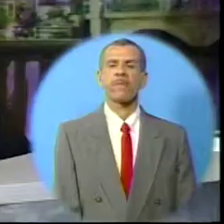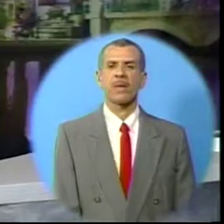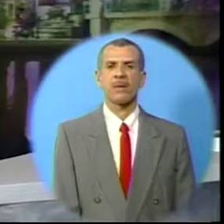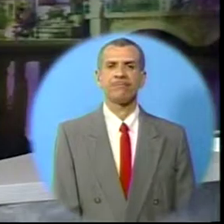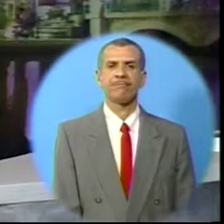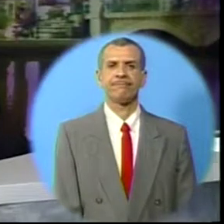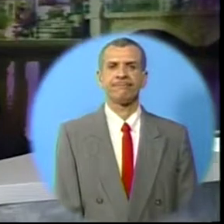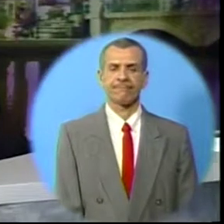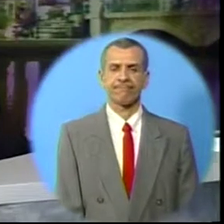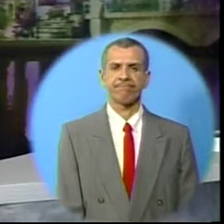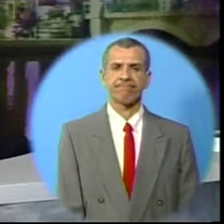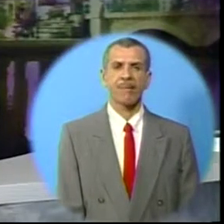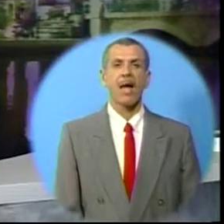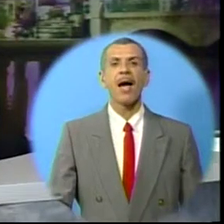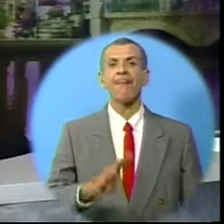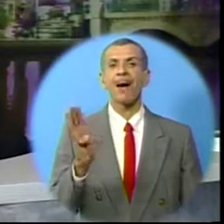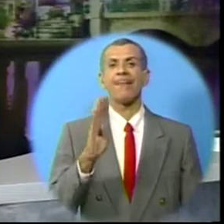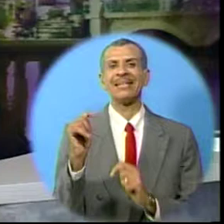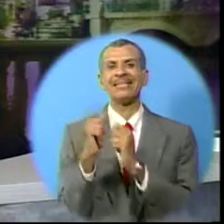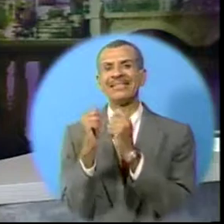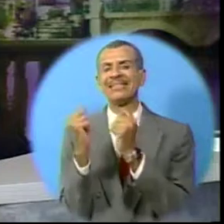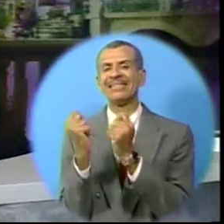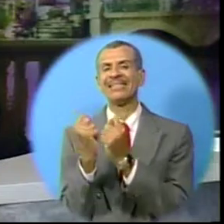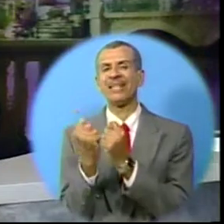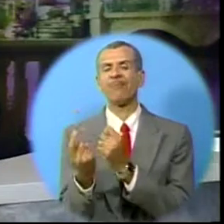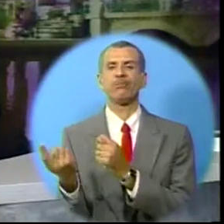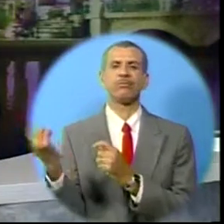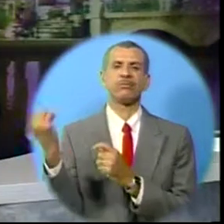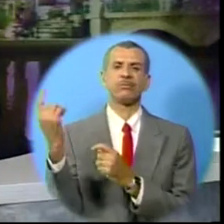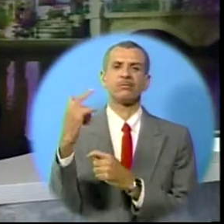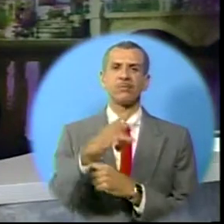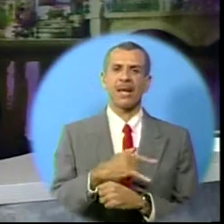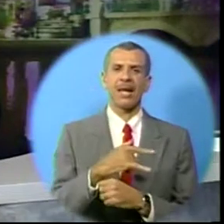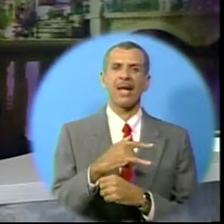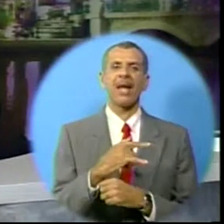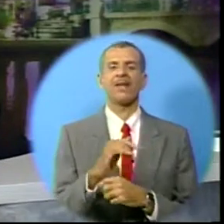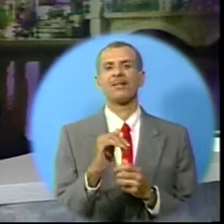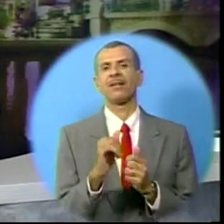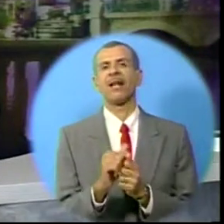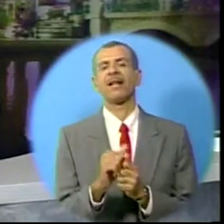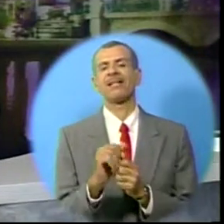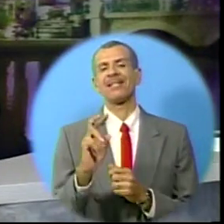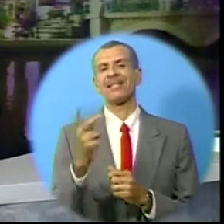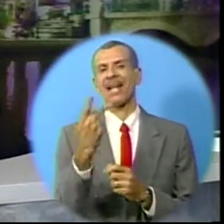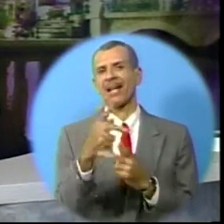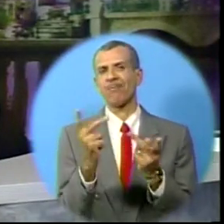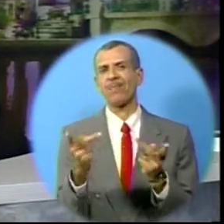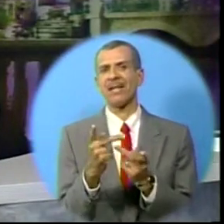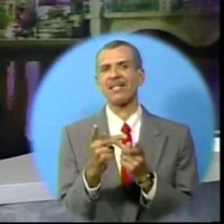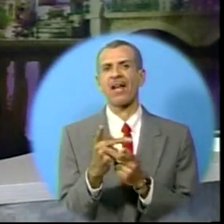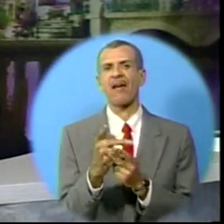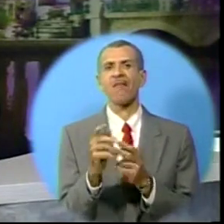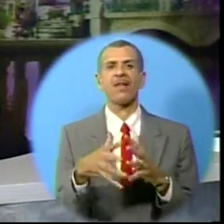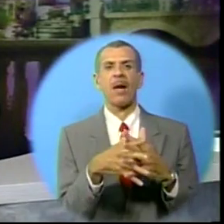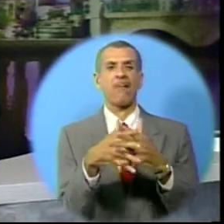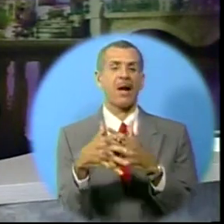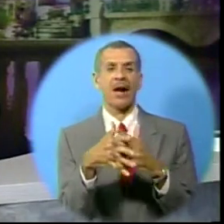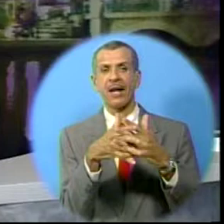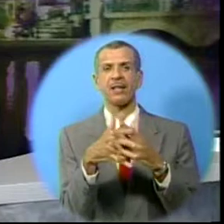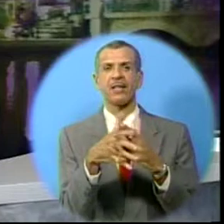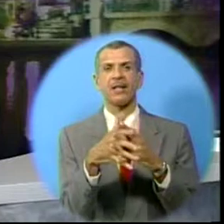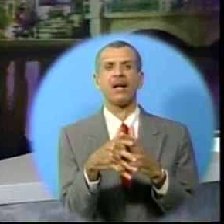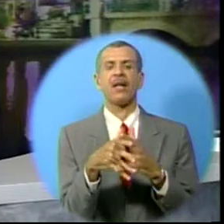ahead. The Barbados team is back after playing since second at the Americas Federation of Netball